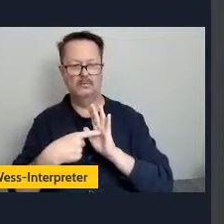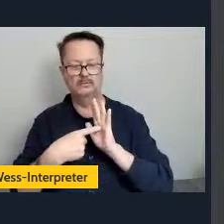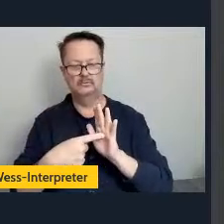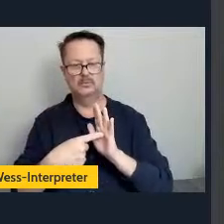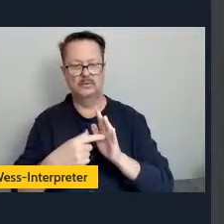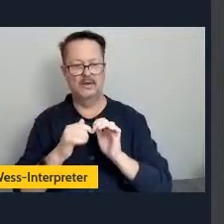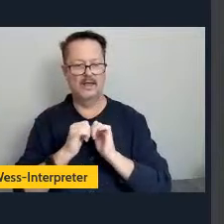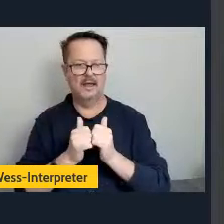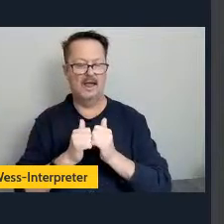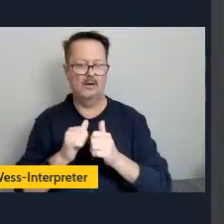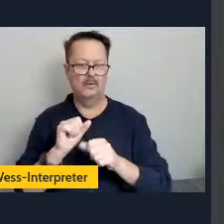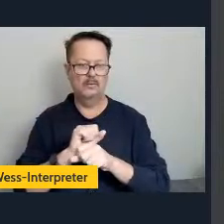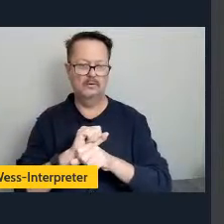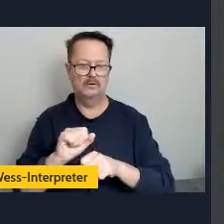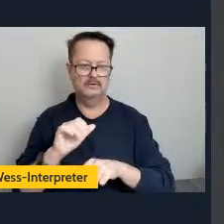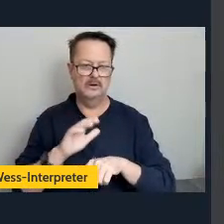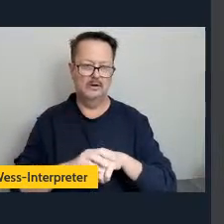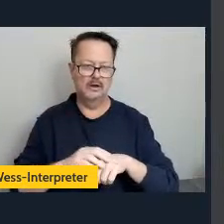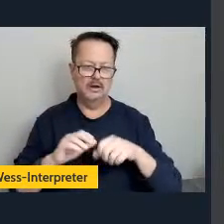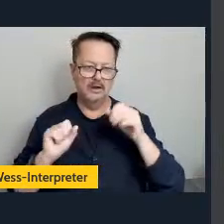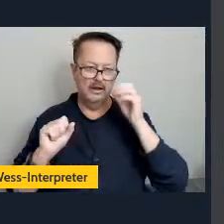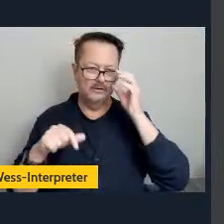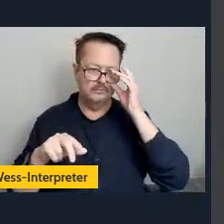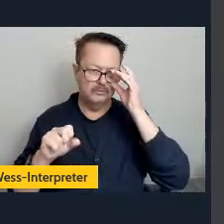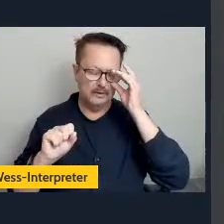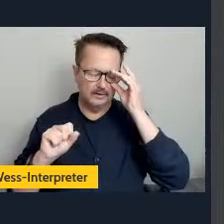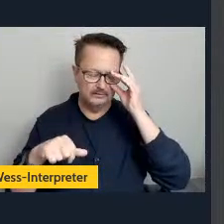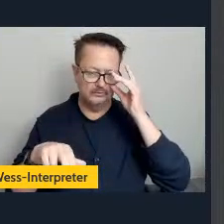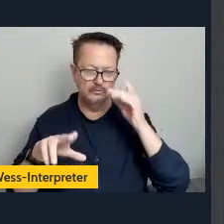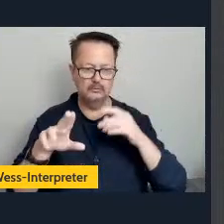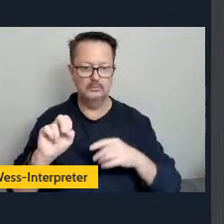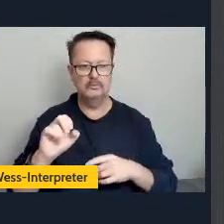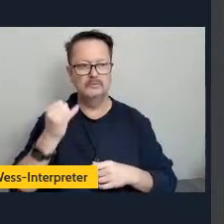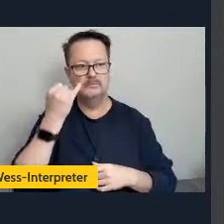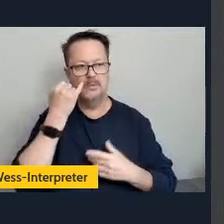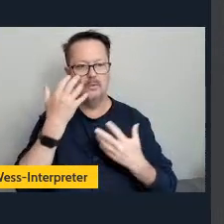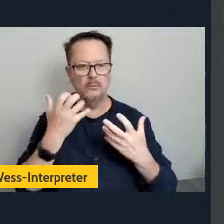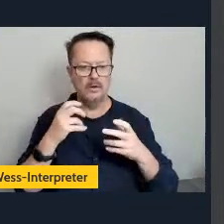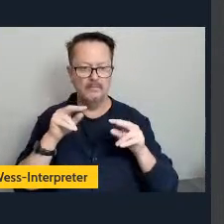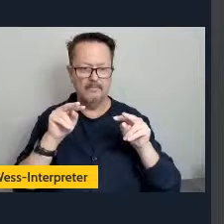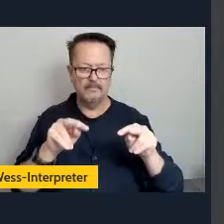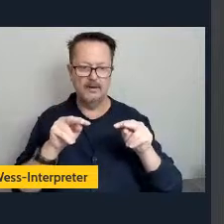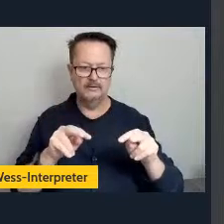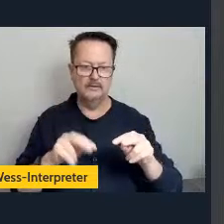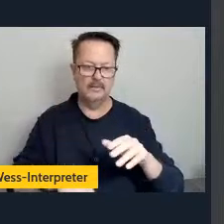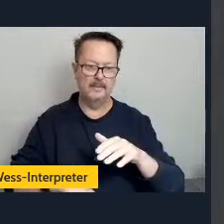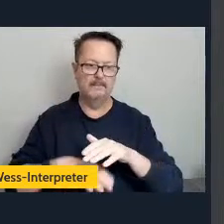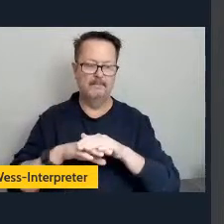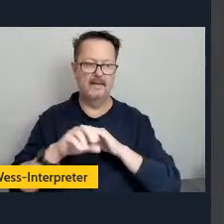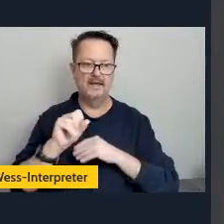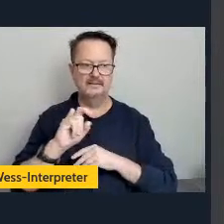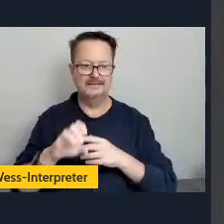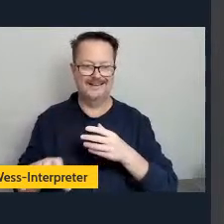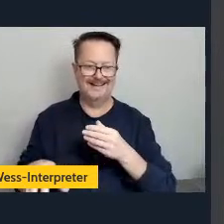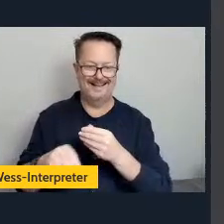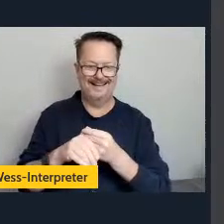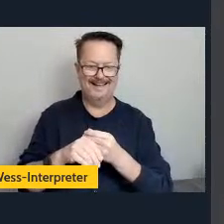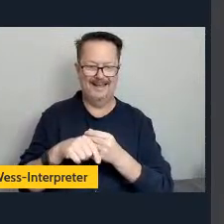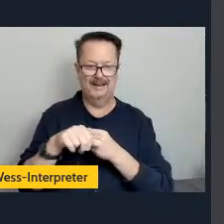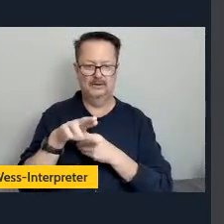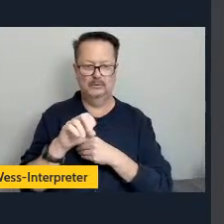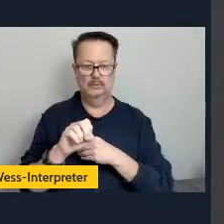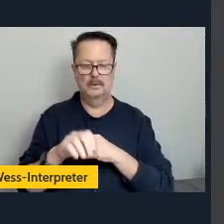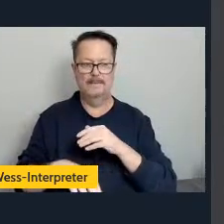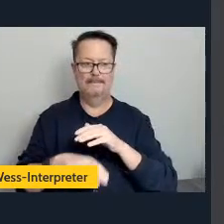how this works on SQSQ. So let's say we want to monitor on a max size, so I can use this add queue max size alarm,